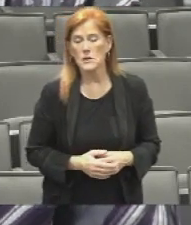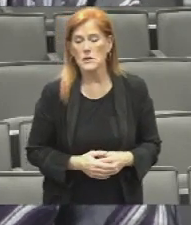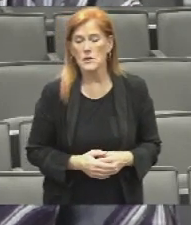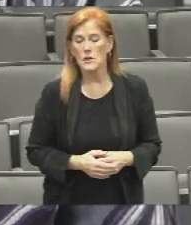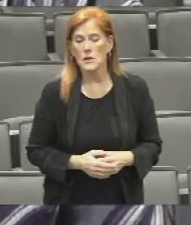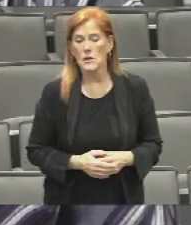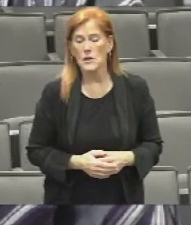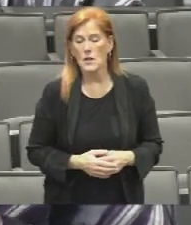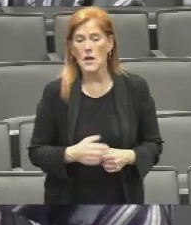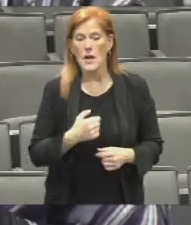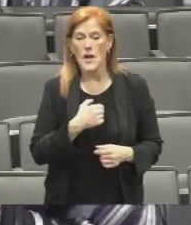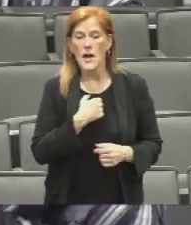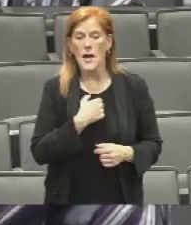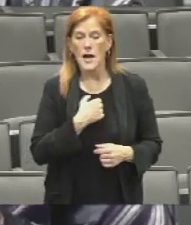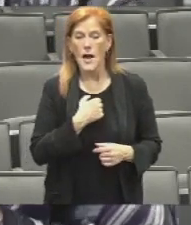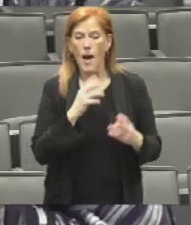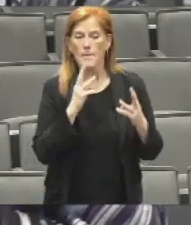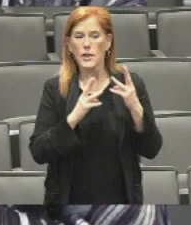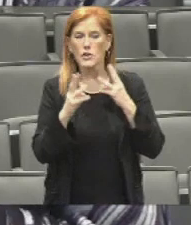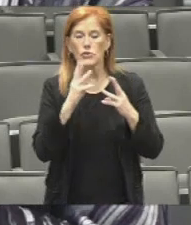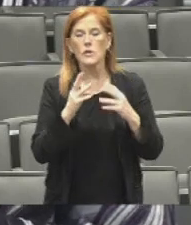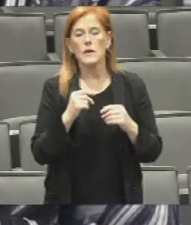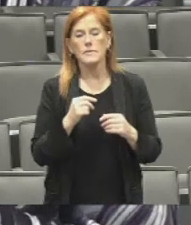I'm concerned.